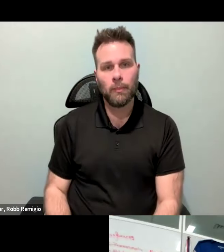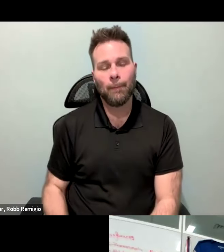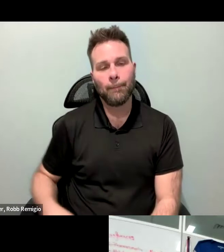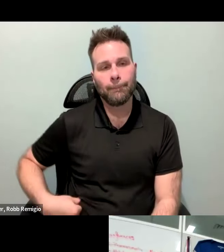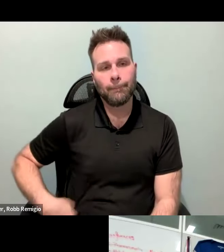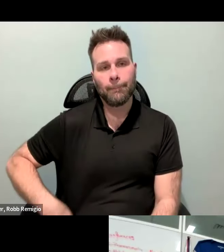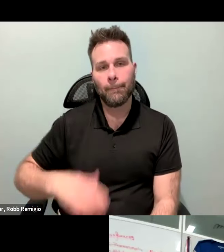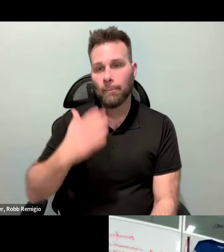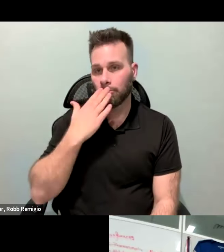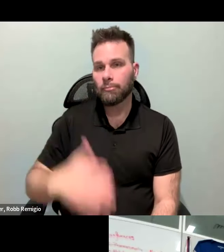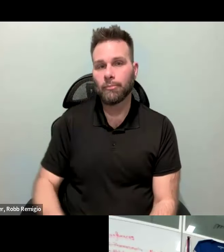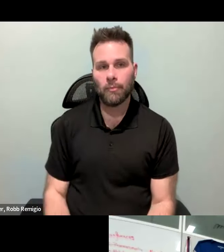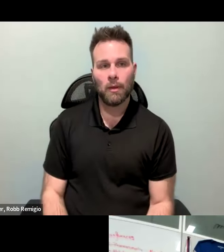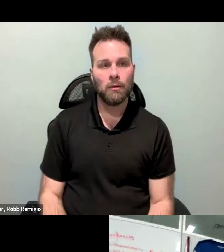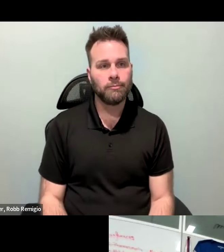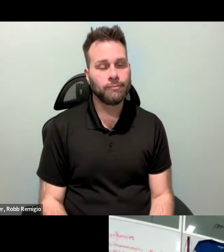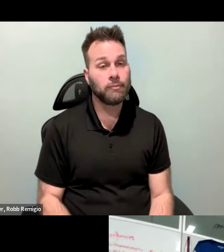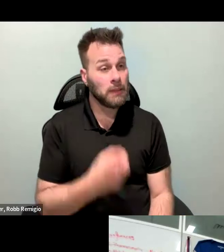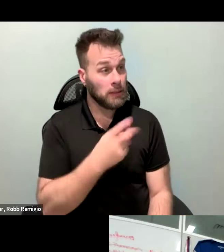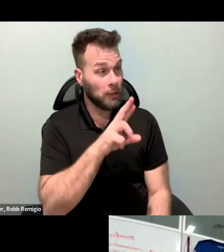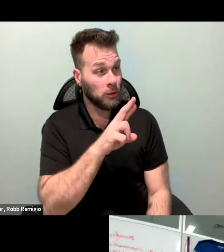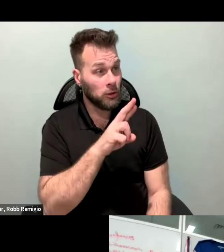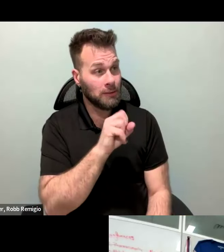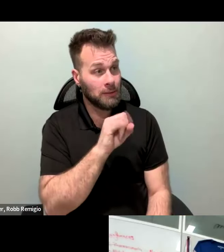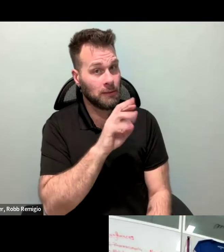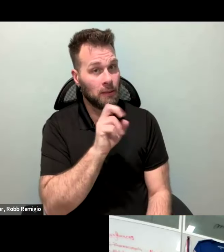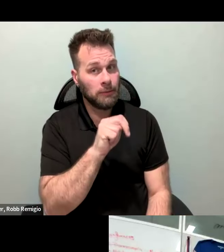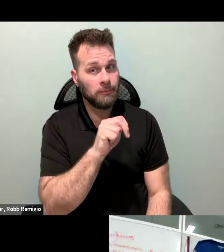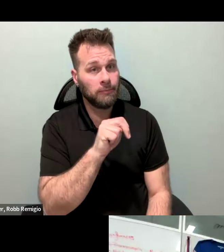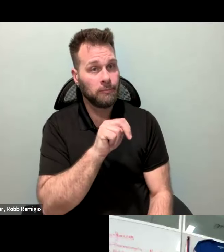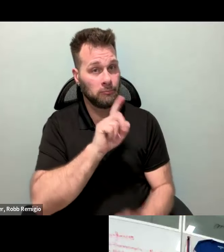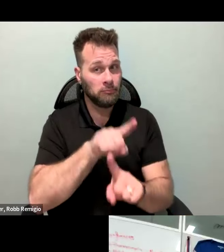Thank you. Dr. Simon?